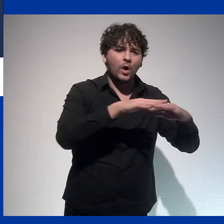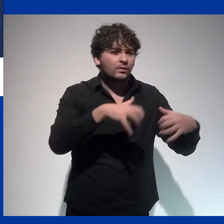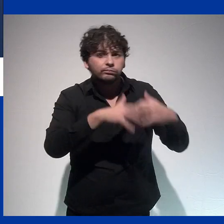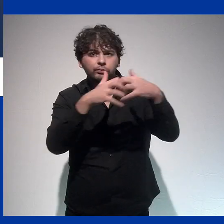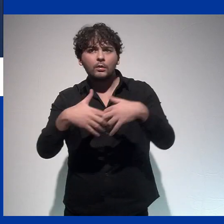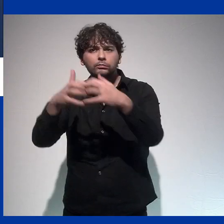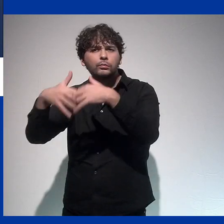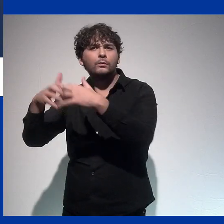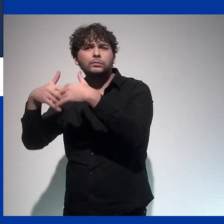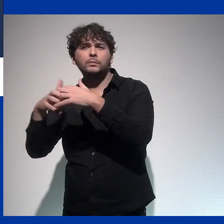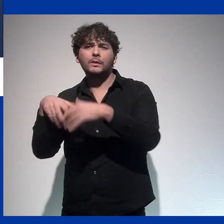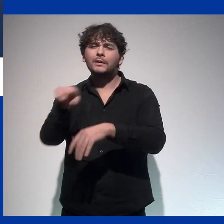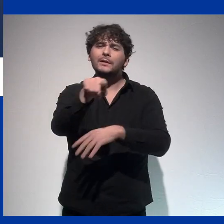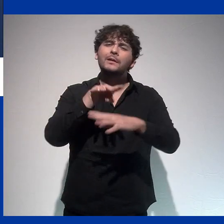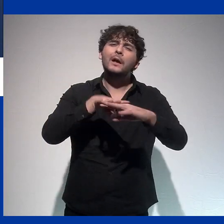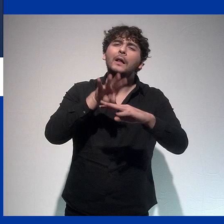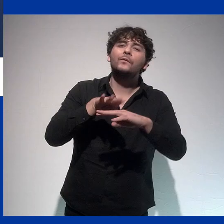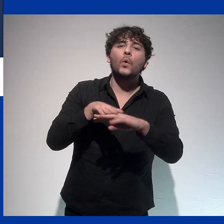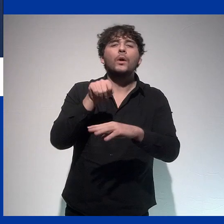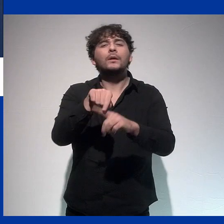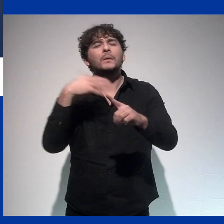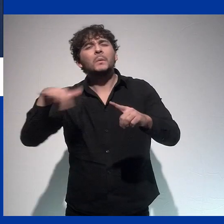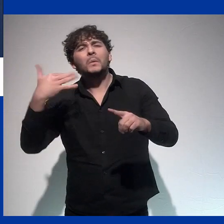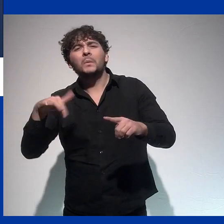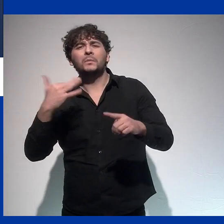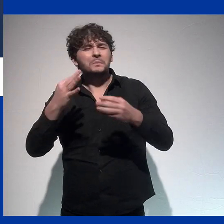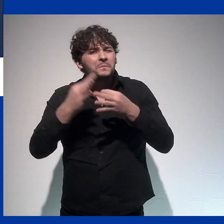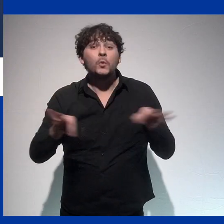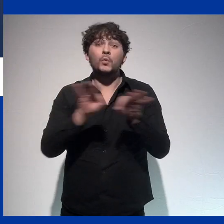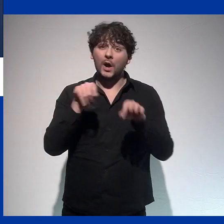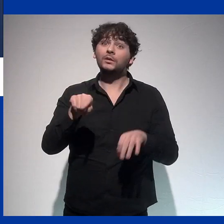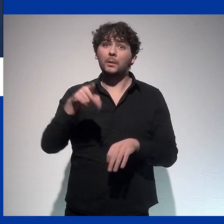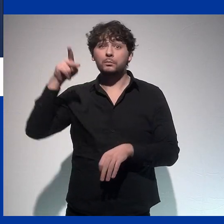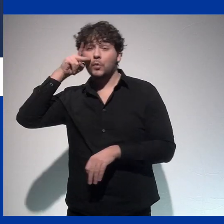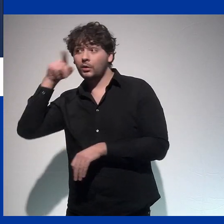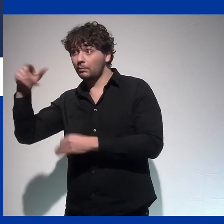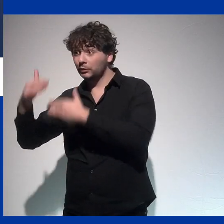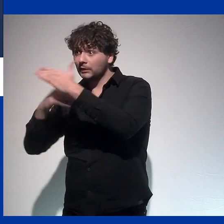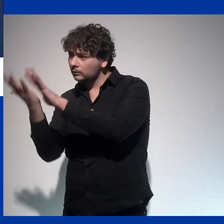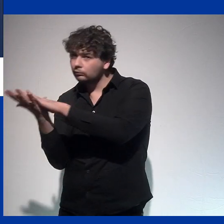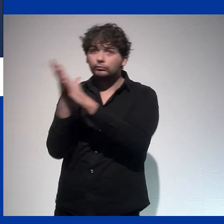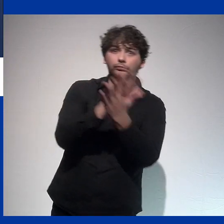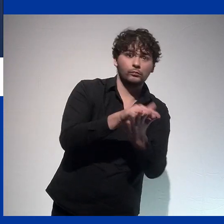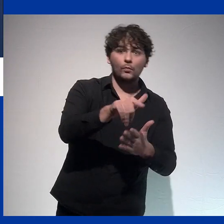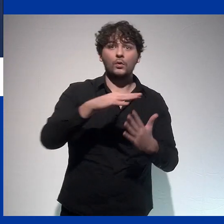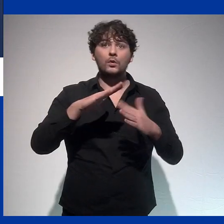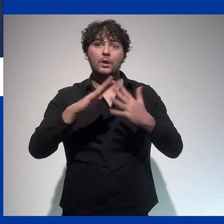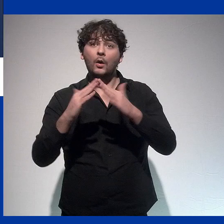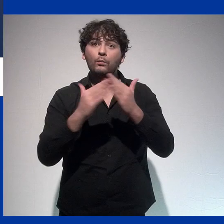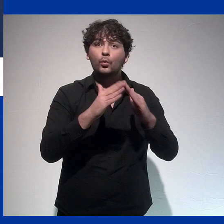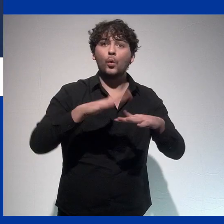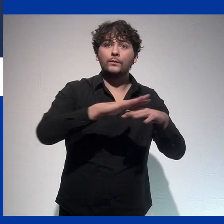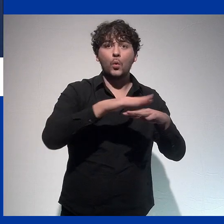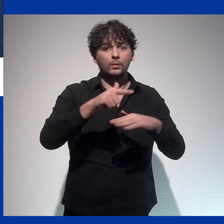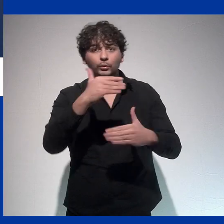in Europe, in line with the EU Council resolution. So this network,